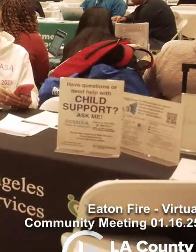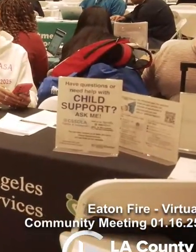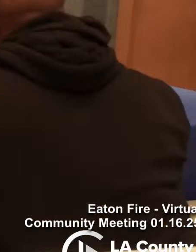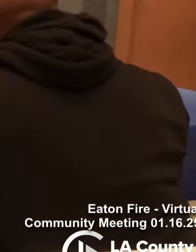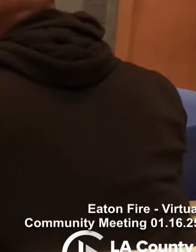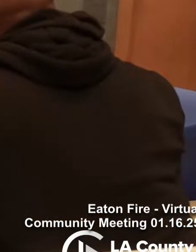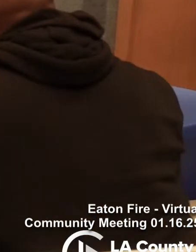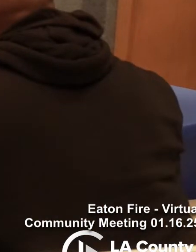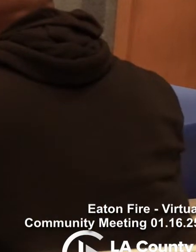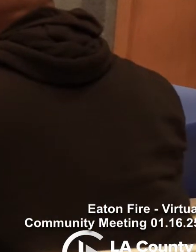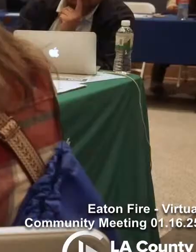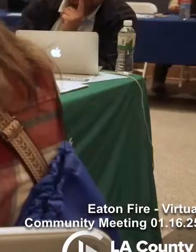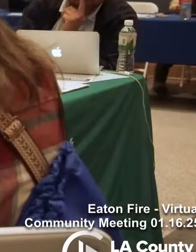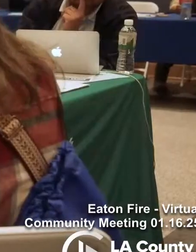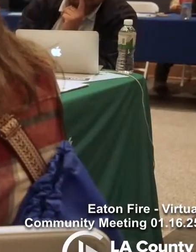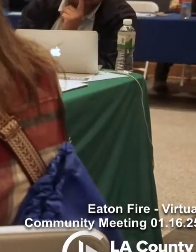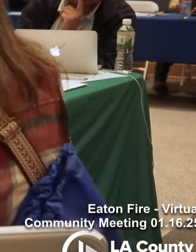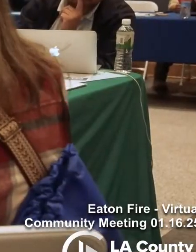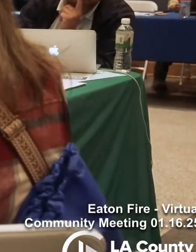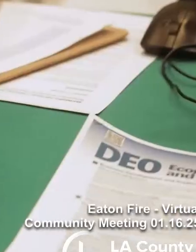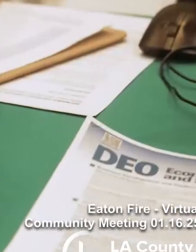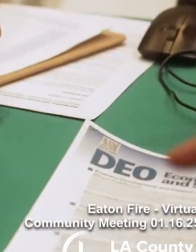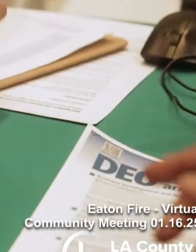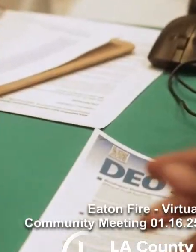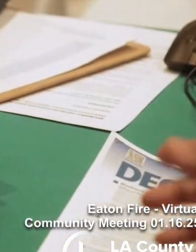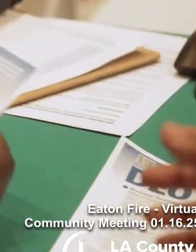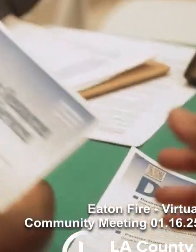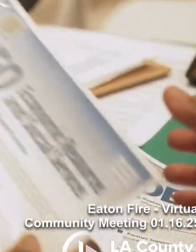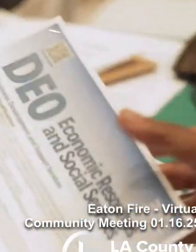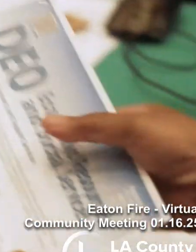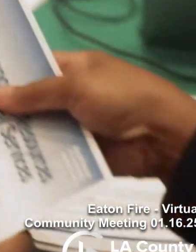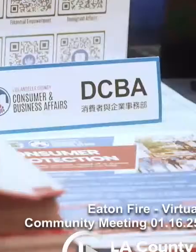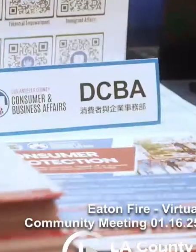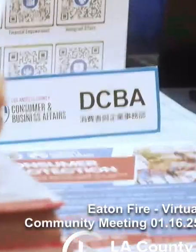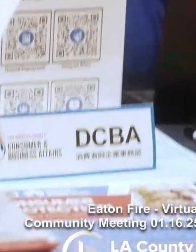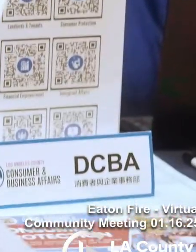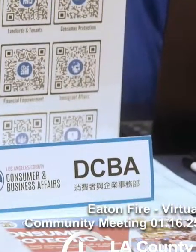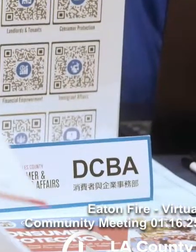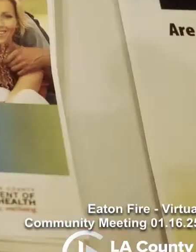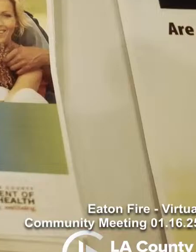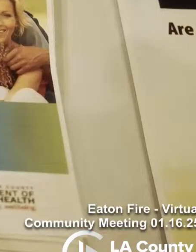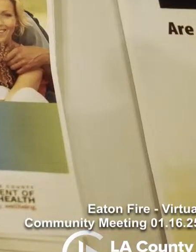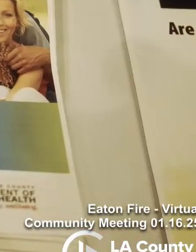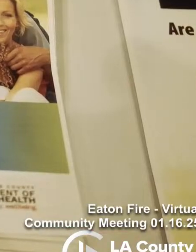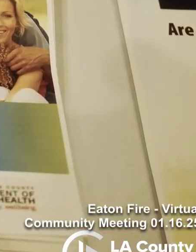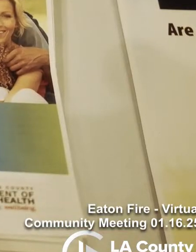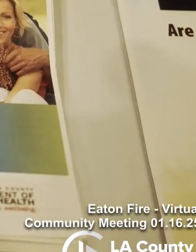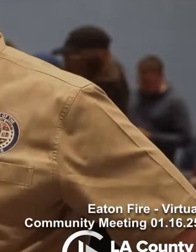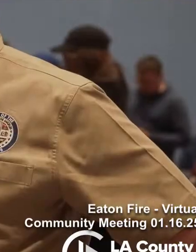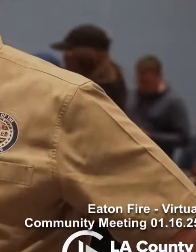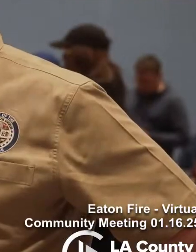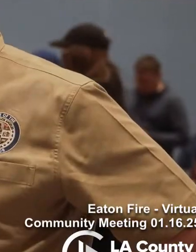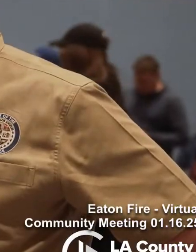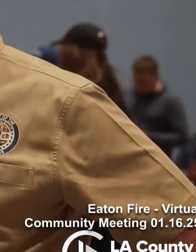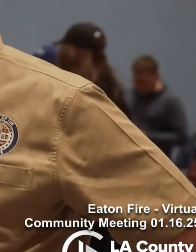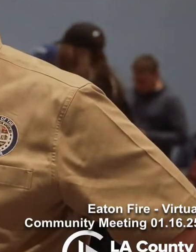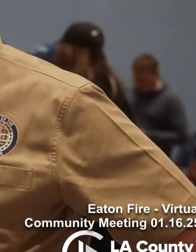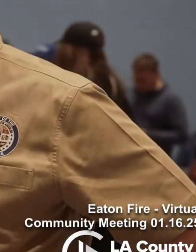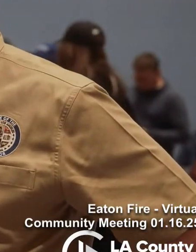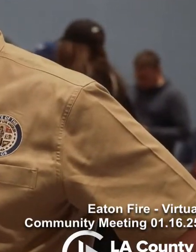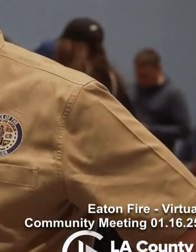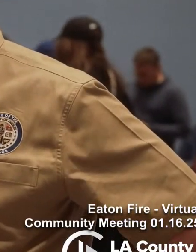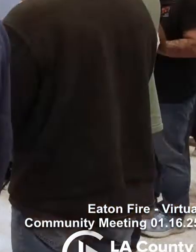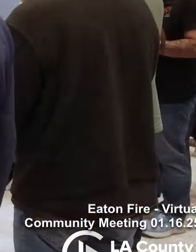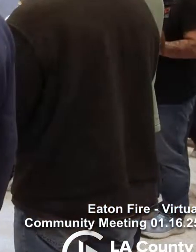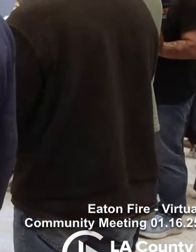come into this room, we have all the county agencies and all the state agencies that can help you access the services that you need. I have personnel here